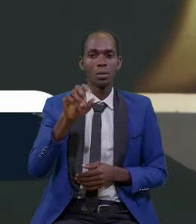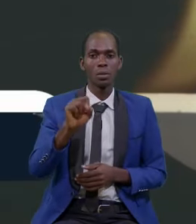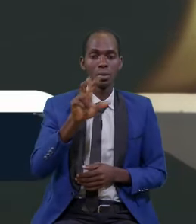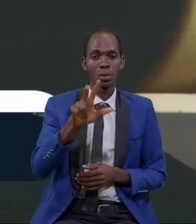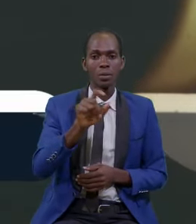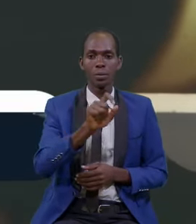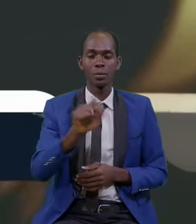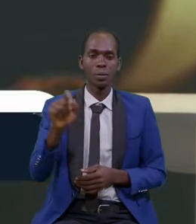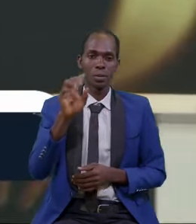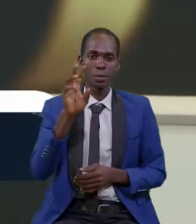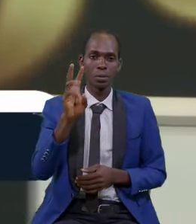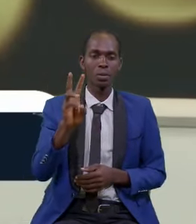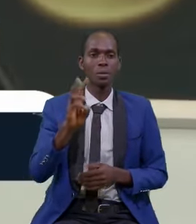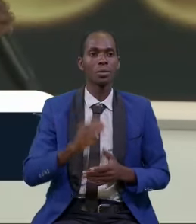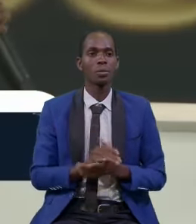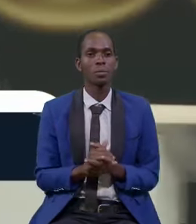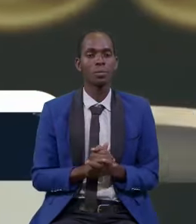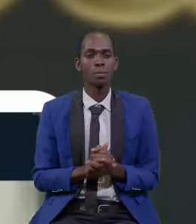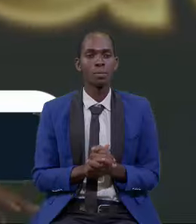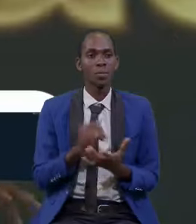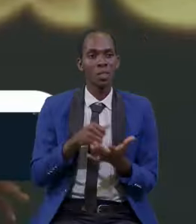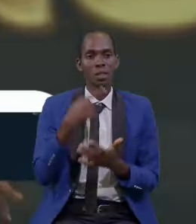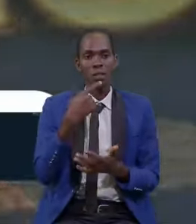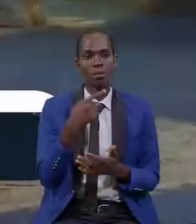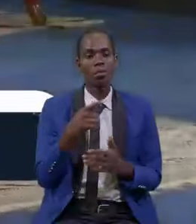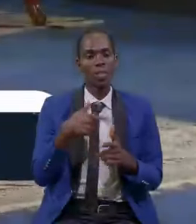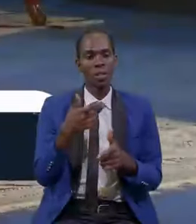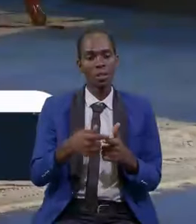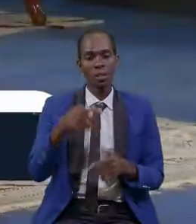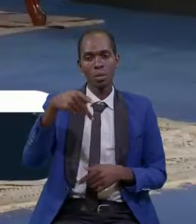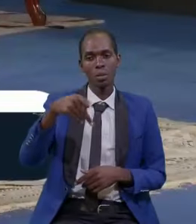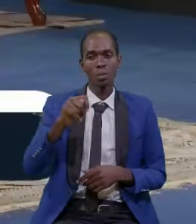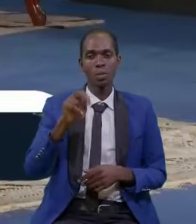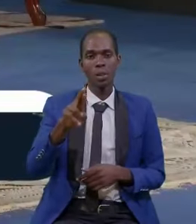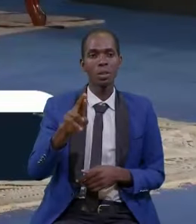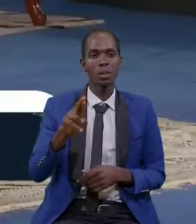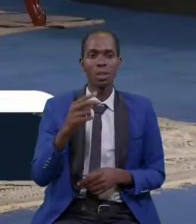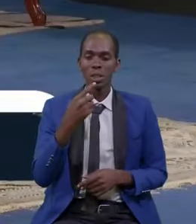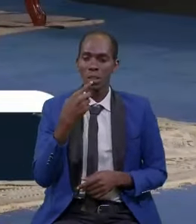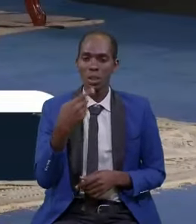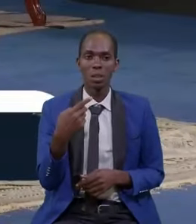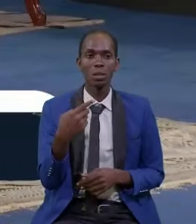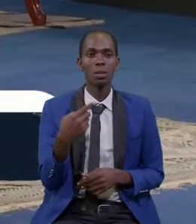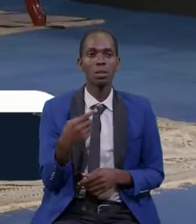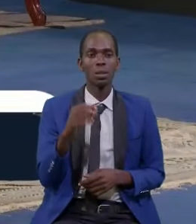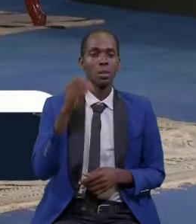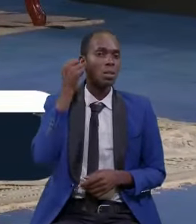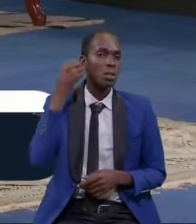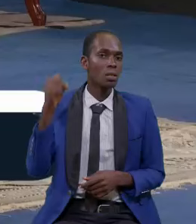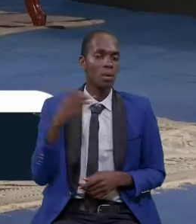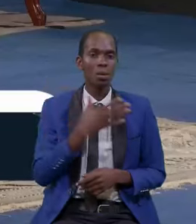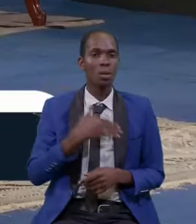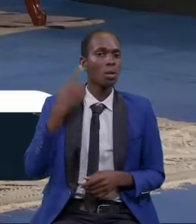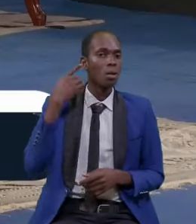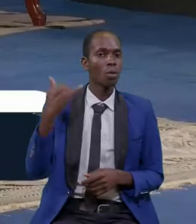looking at verse 6. It says, then Peter said, silver and gold have I